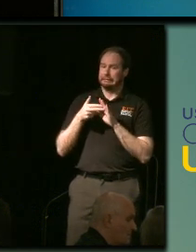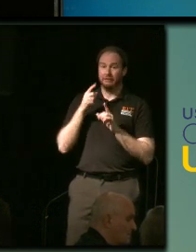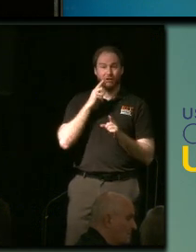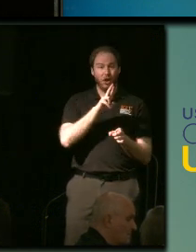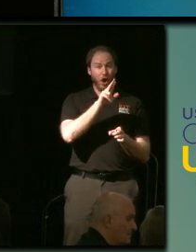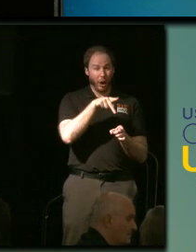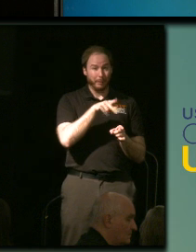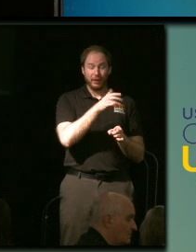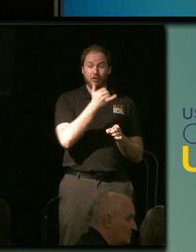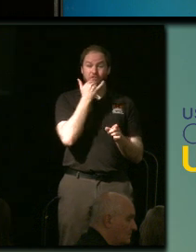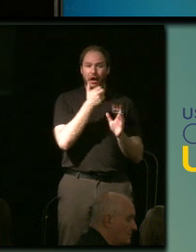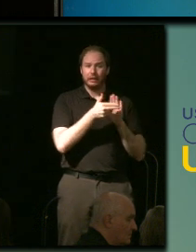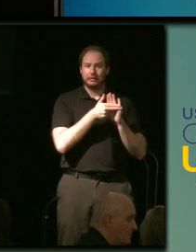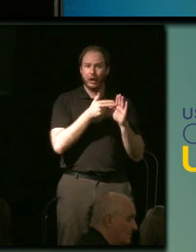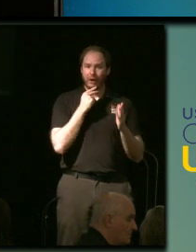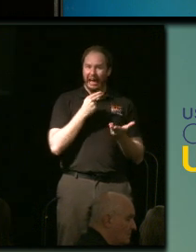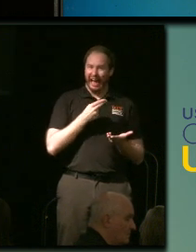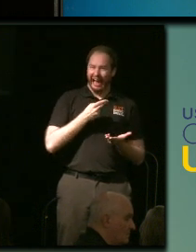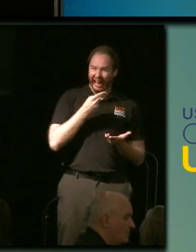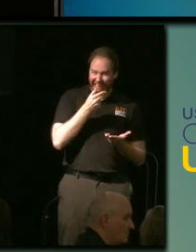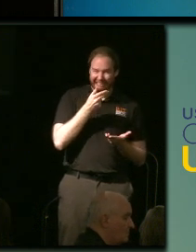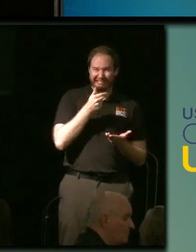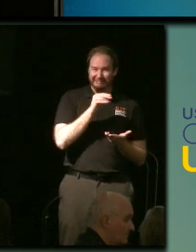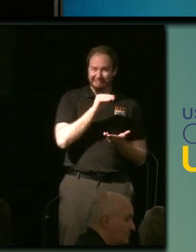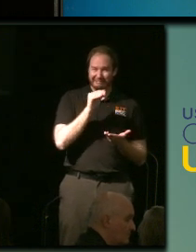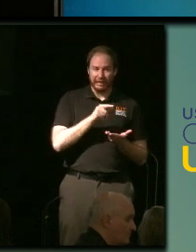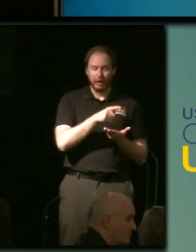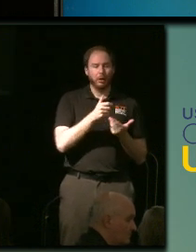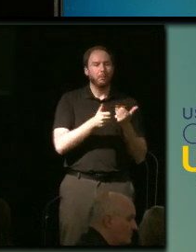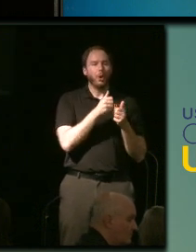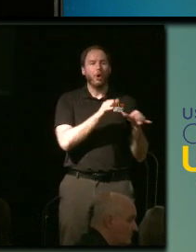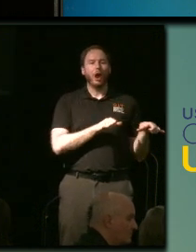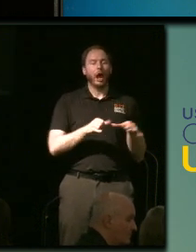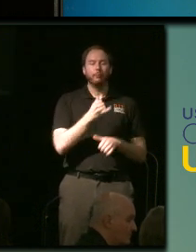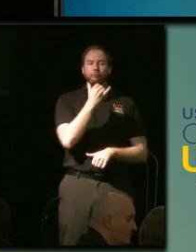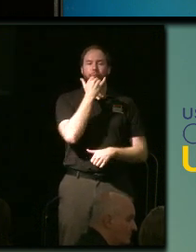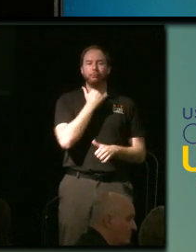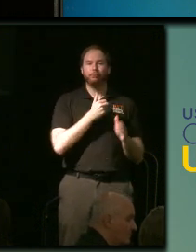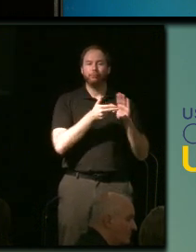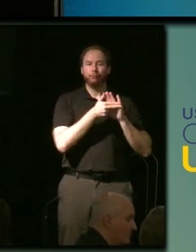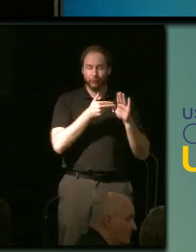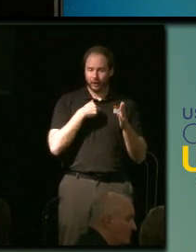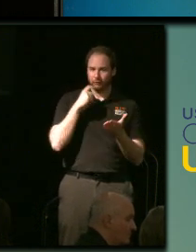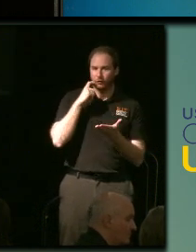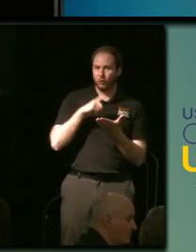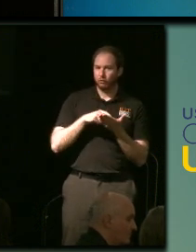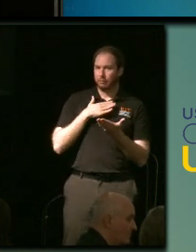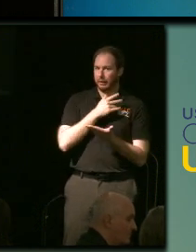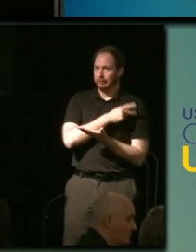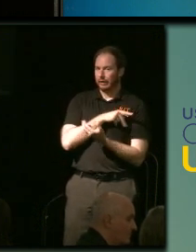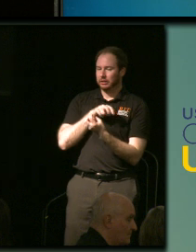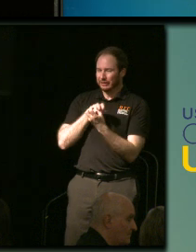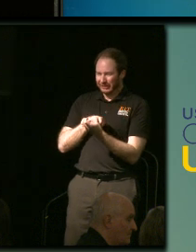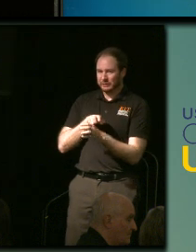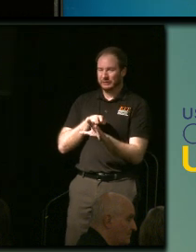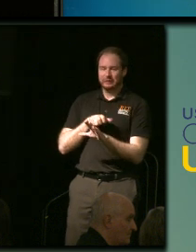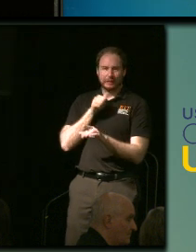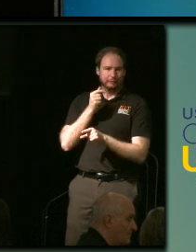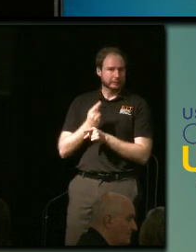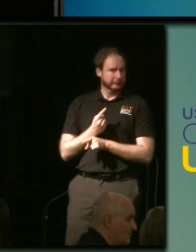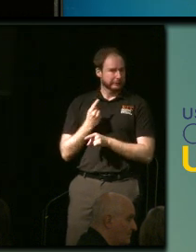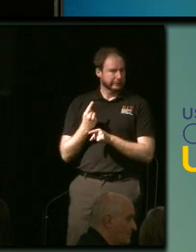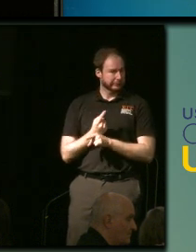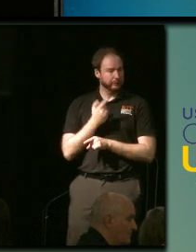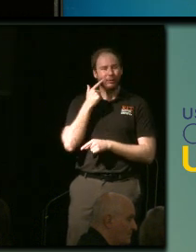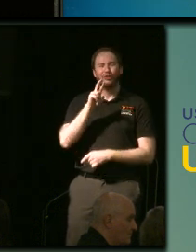even higher. It's the most common wrong diagnosis I see in my clinic for a whole bunch of reasons. Because